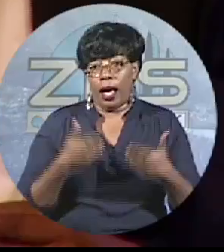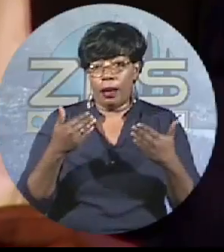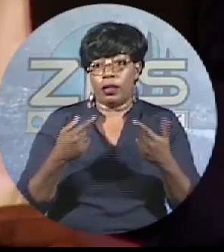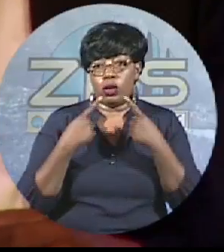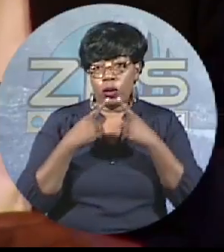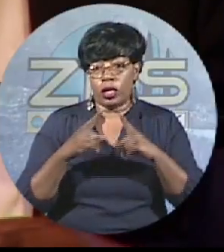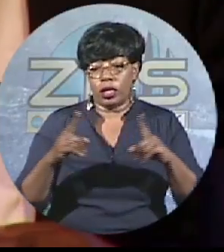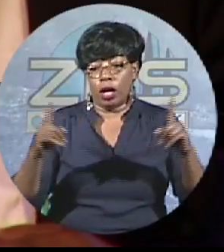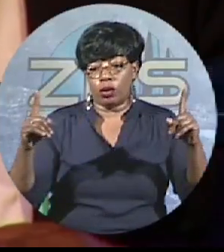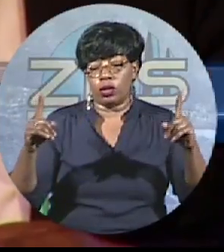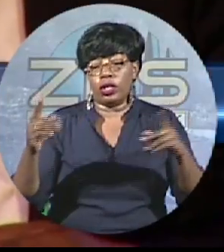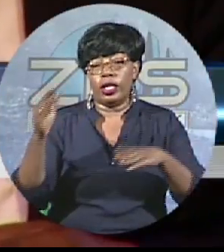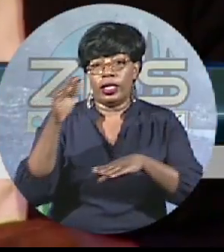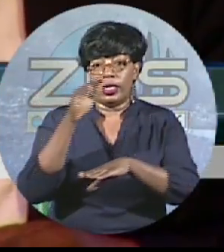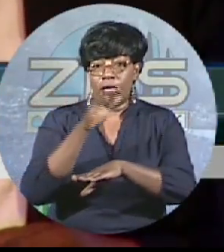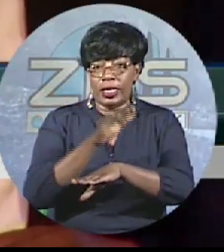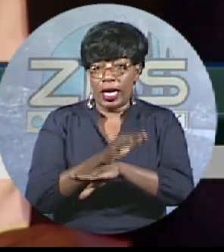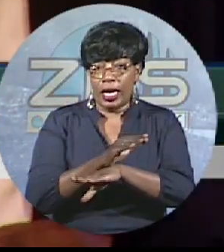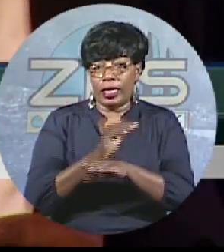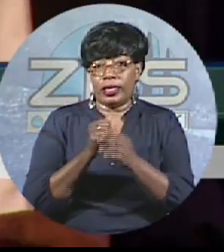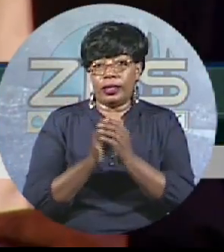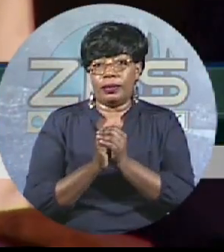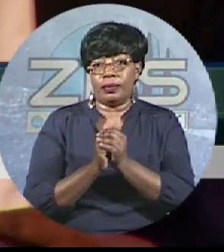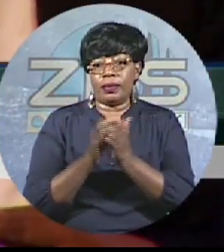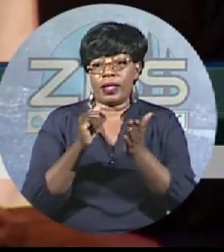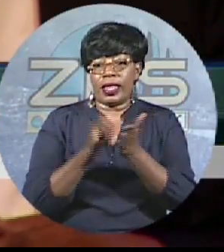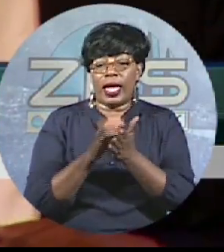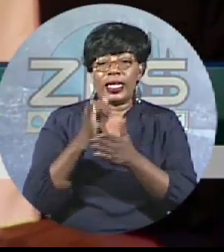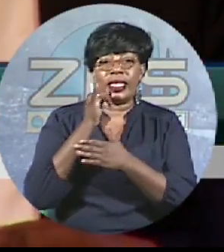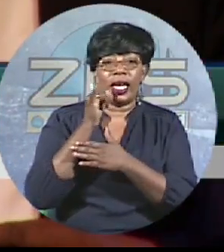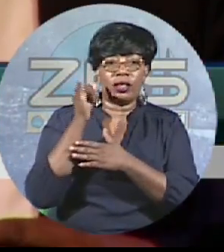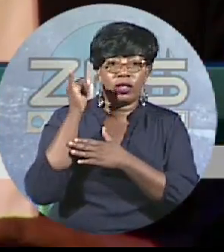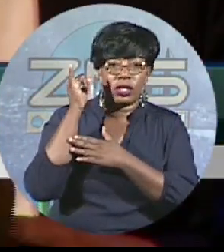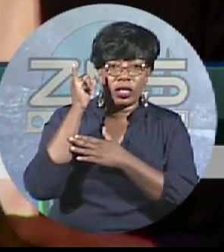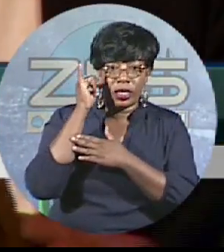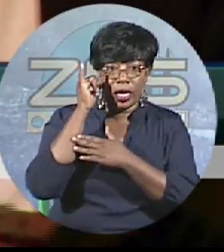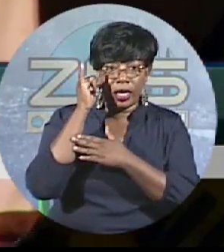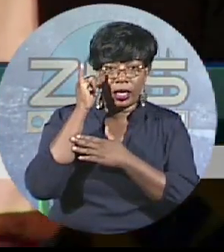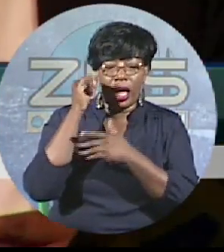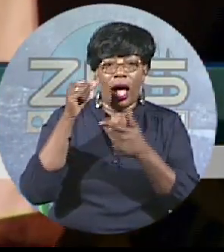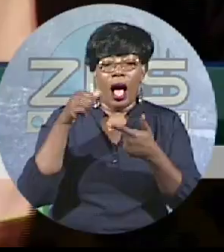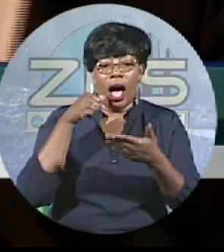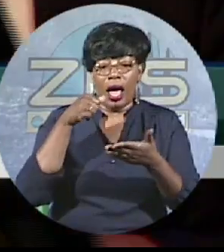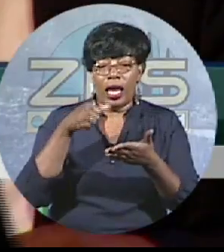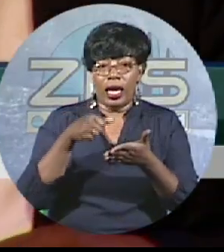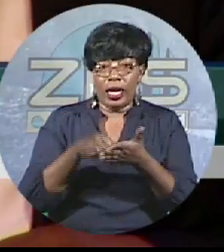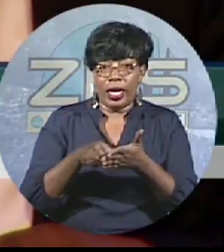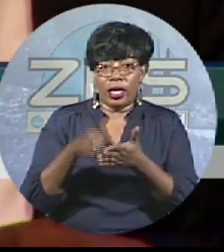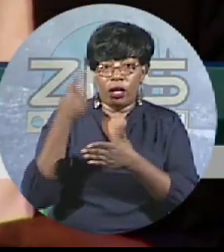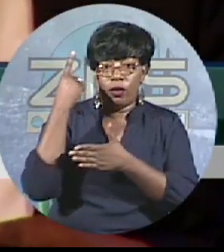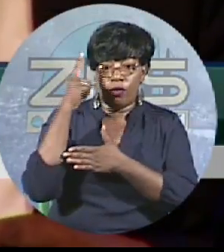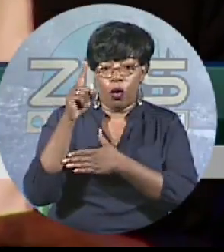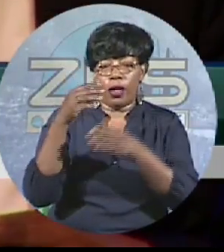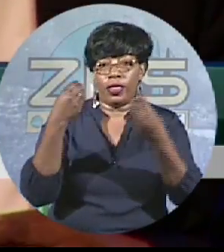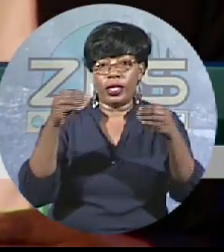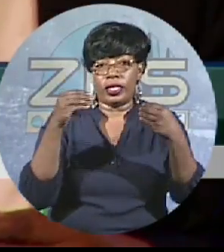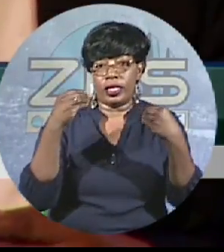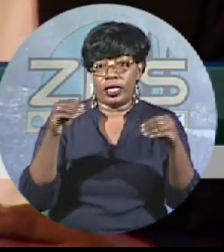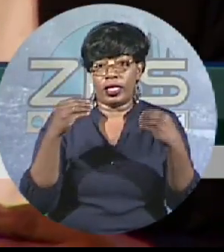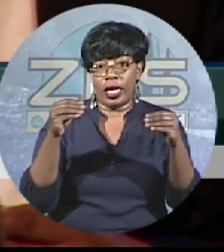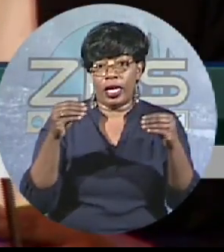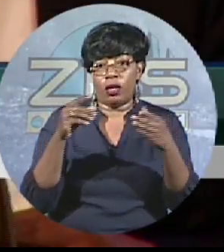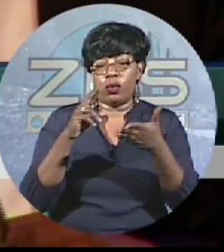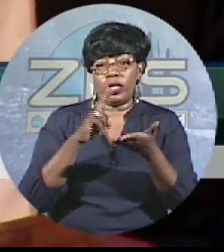to announce tonight that yesterday a letter of intent for the sale